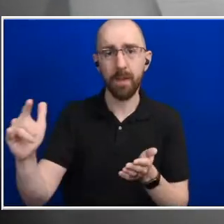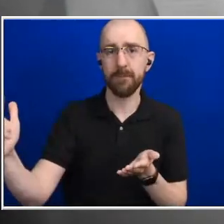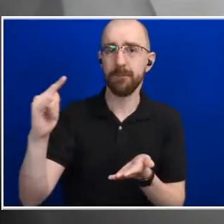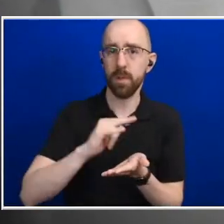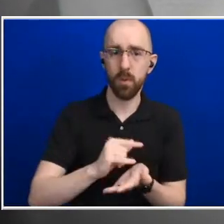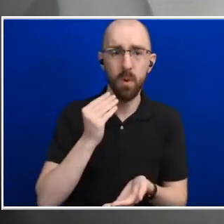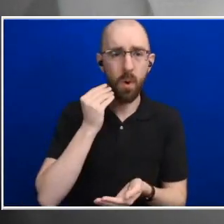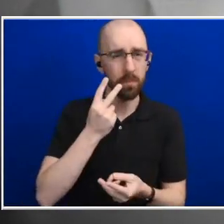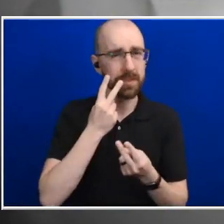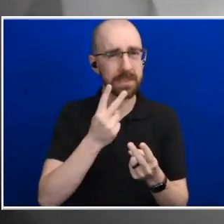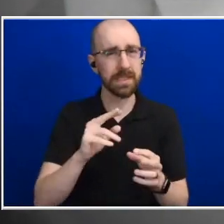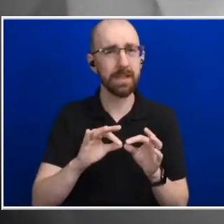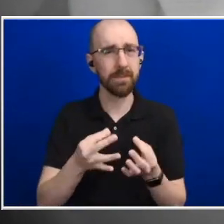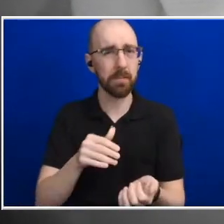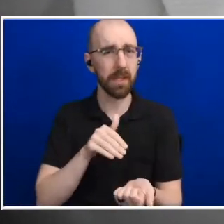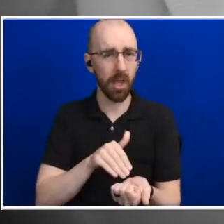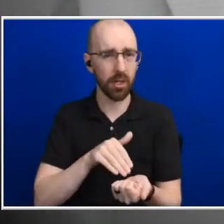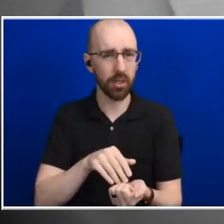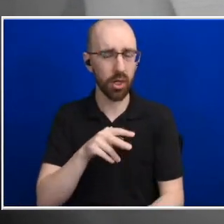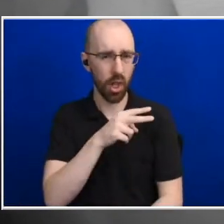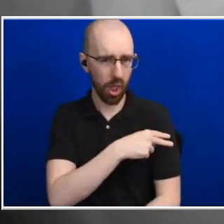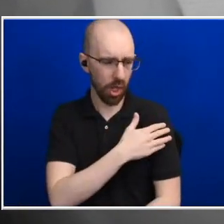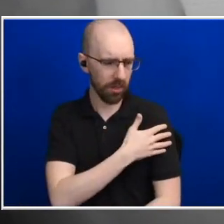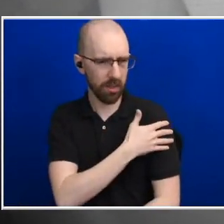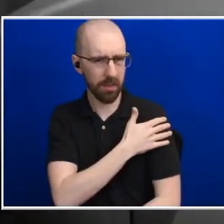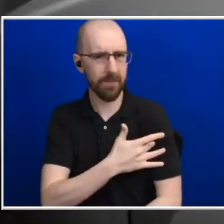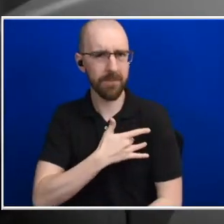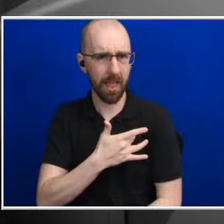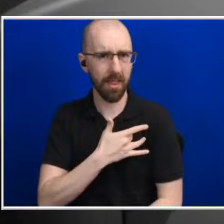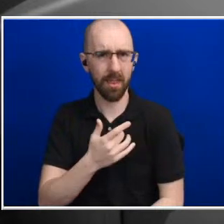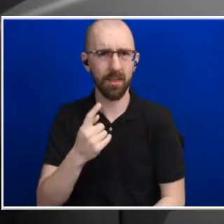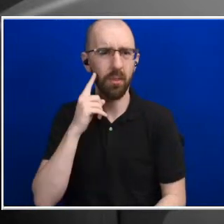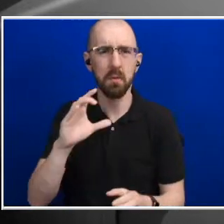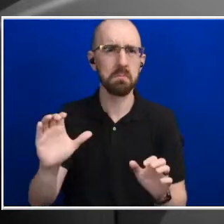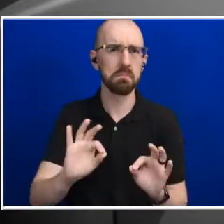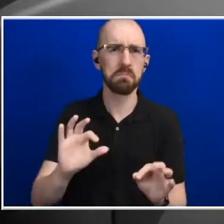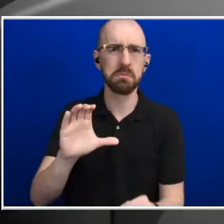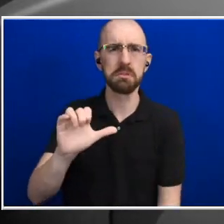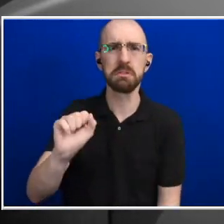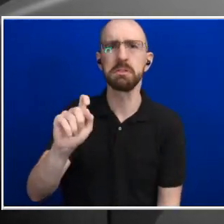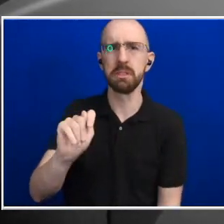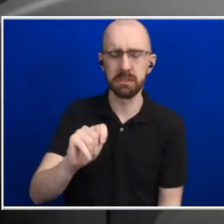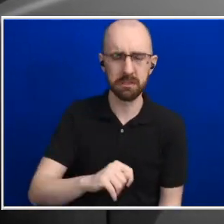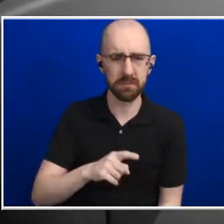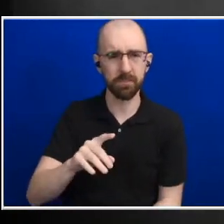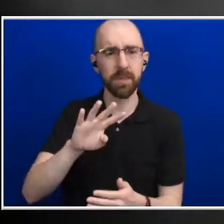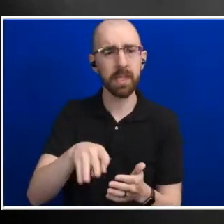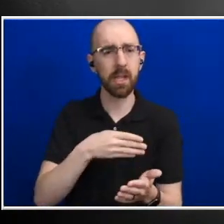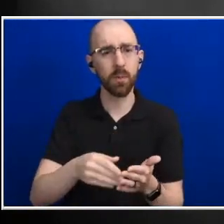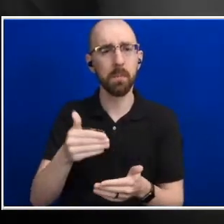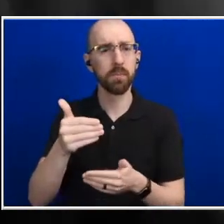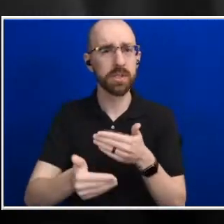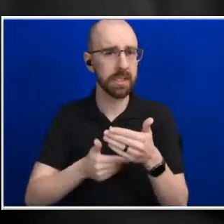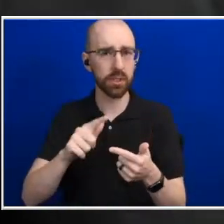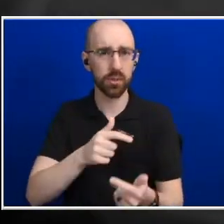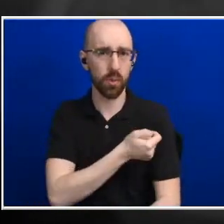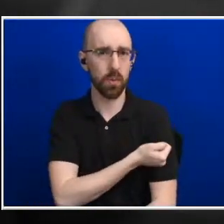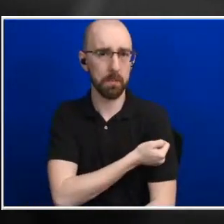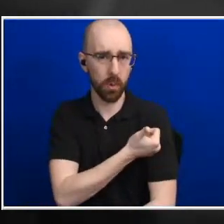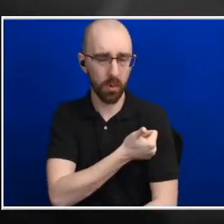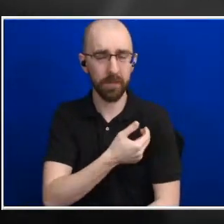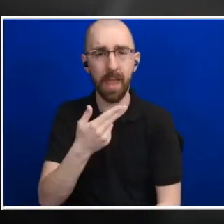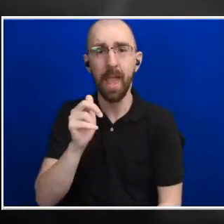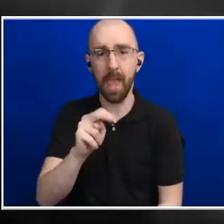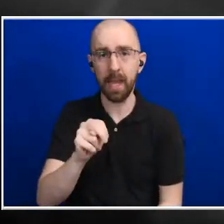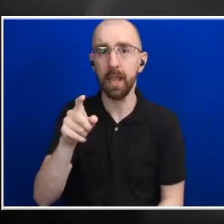doctor who looked at it, felt it, and said it was just a cyst. They scheduled a procedure to remove it. Hayden was awake with